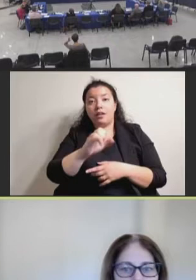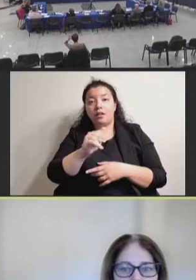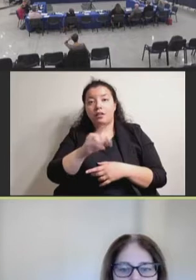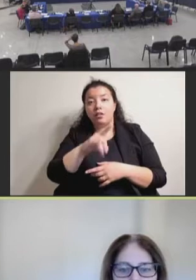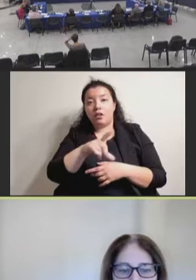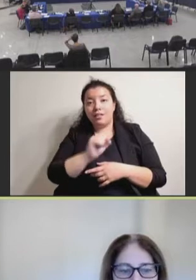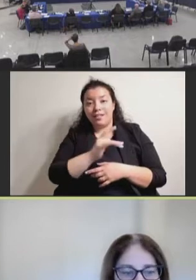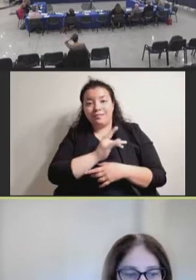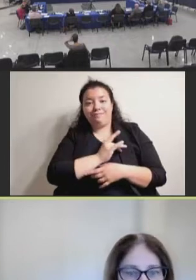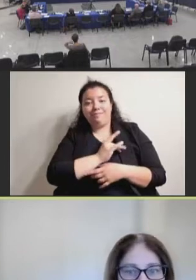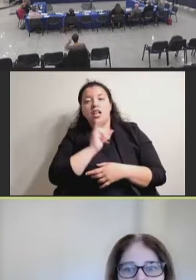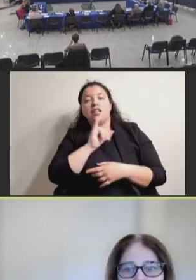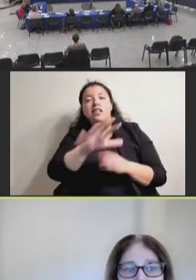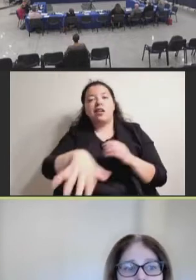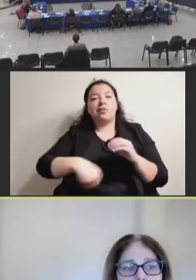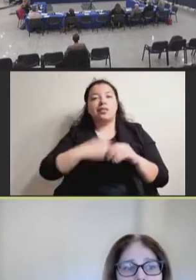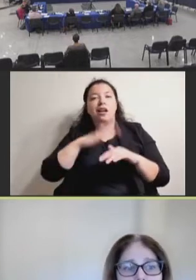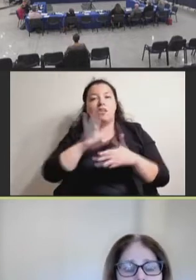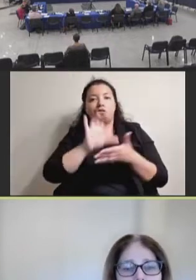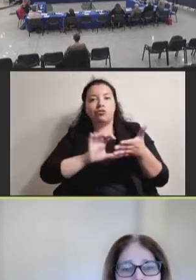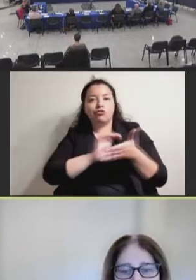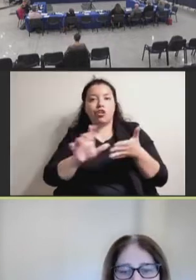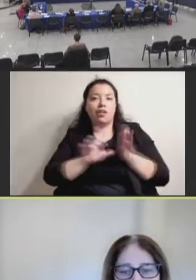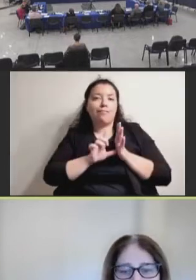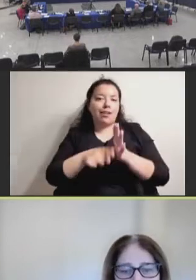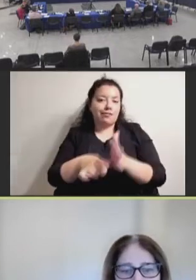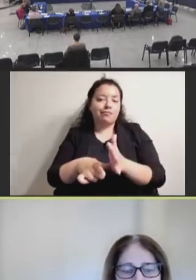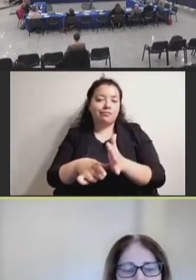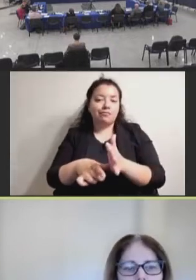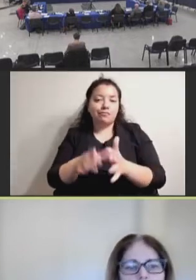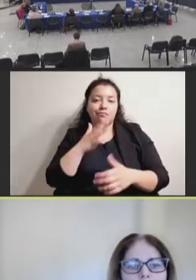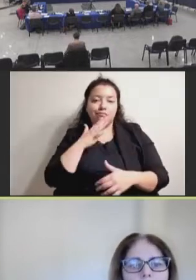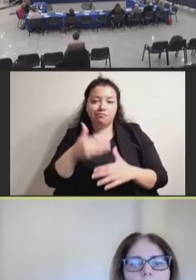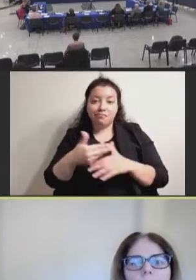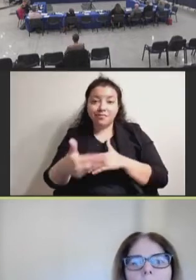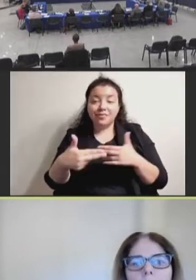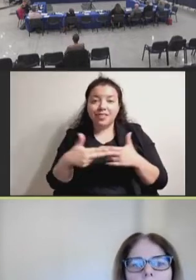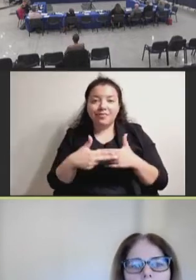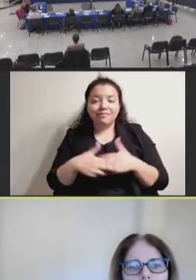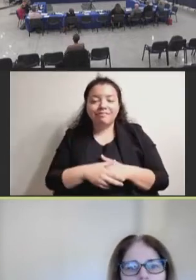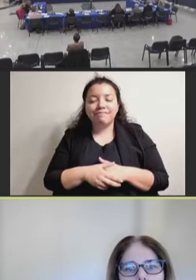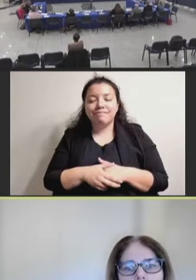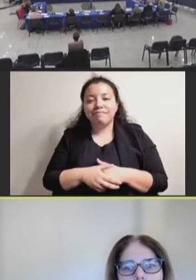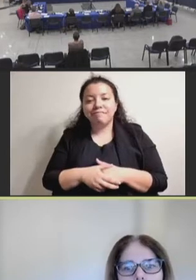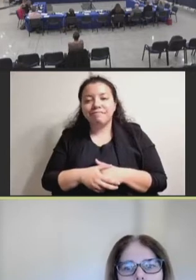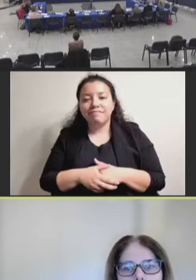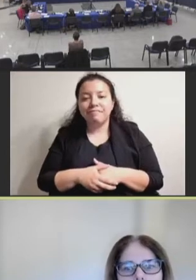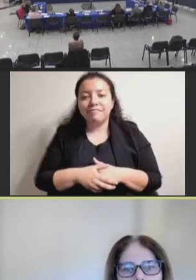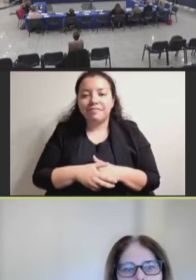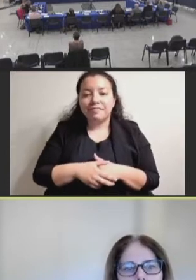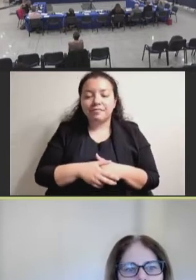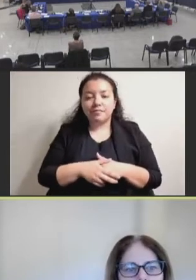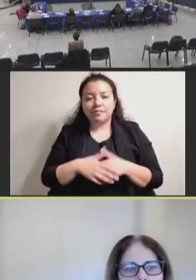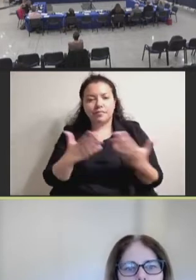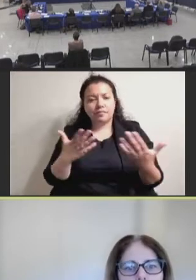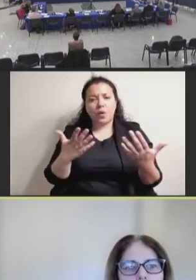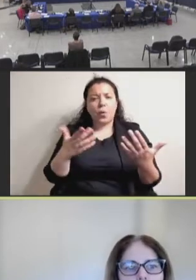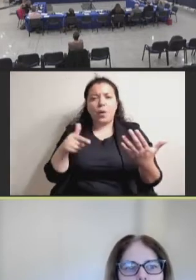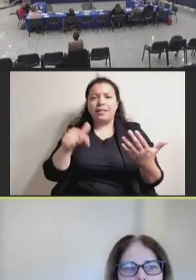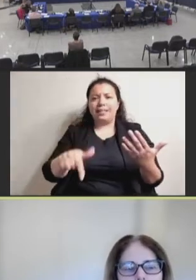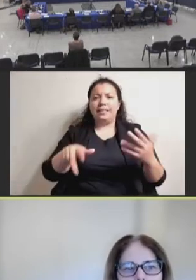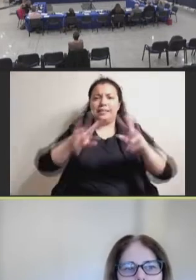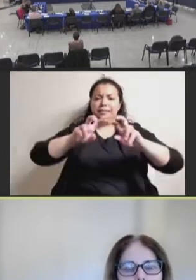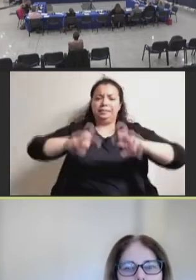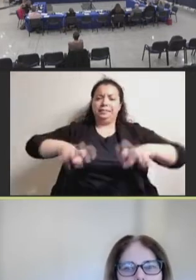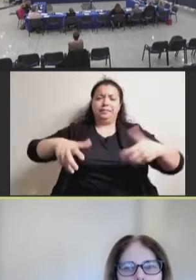was added a little bit later. Next slide. So just a word of how we actually do this. So what do we mean by